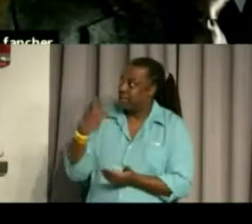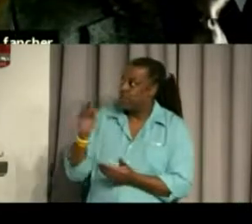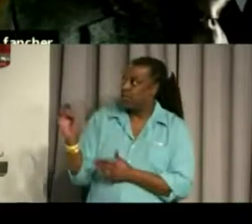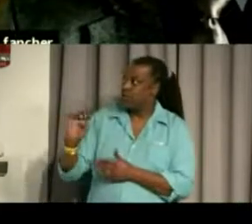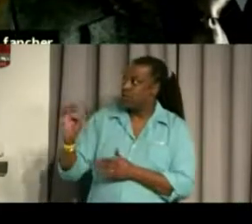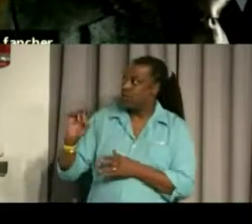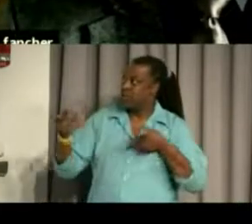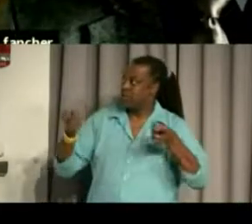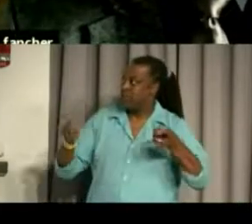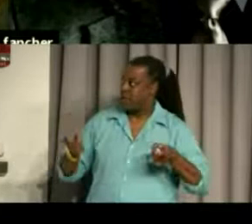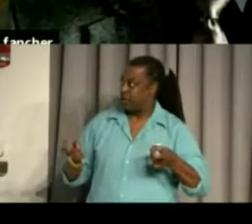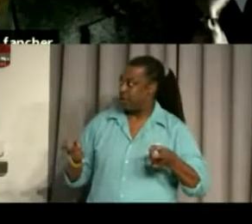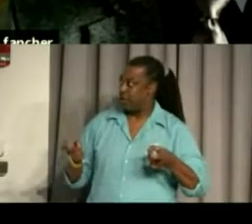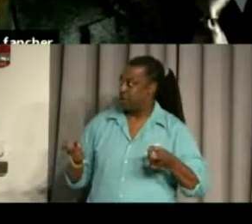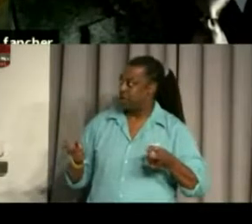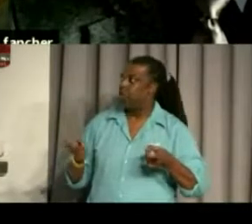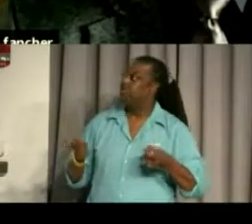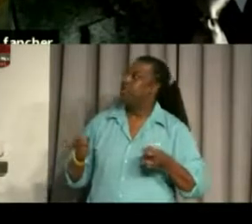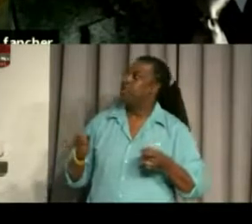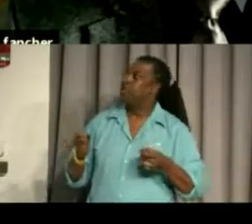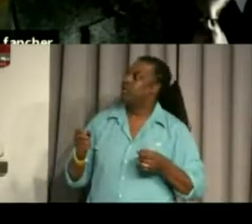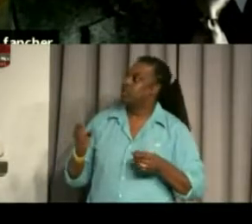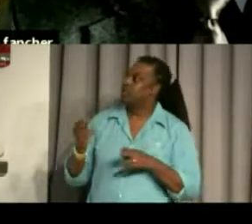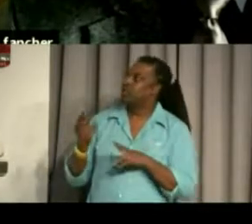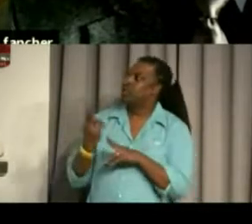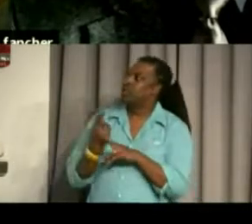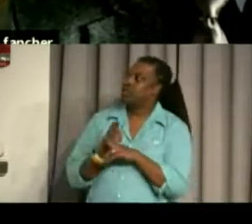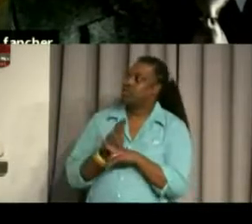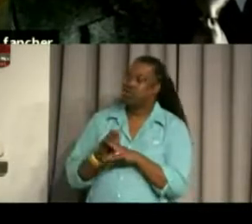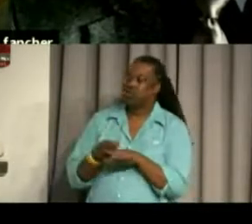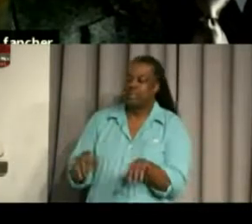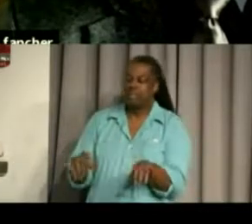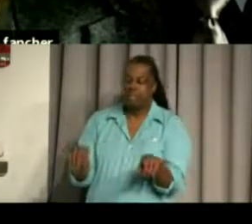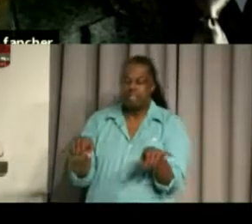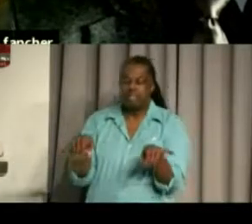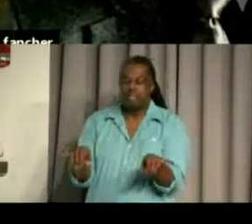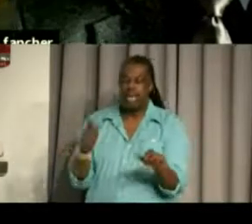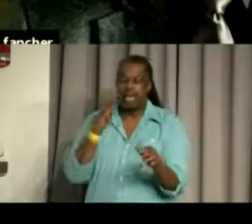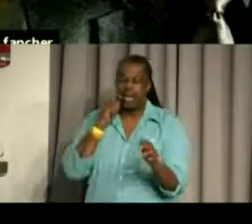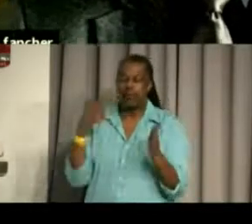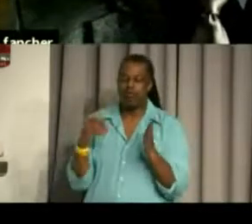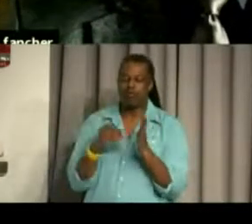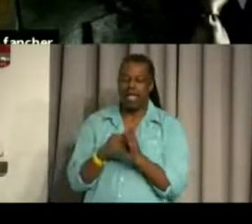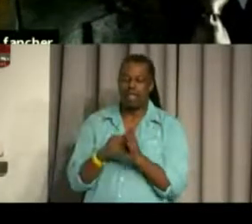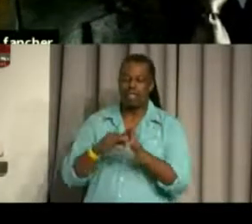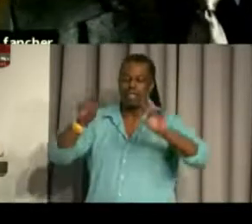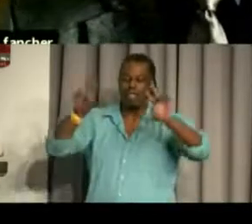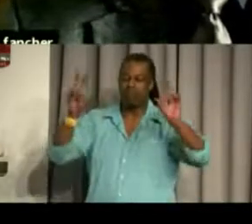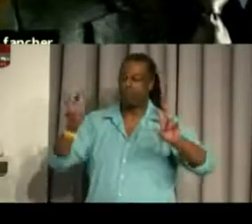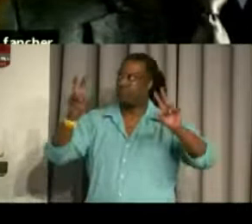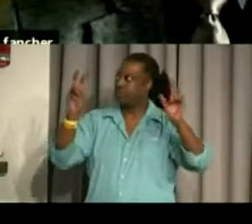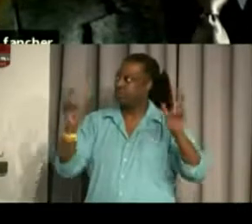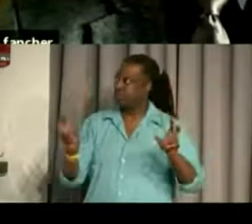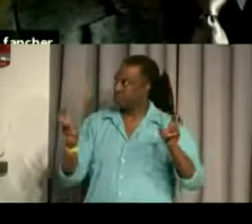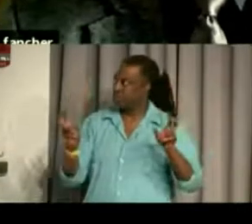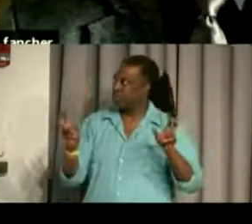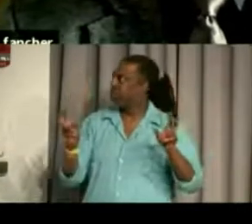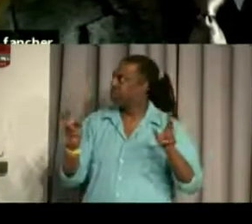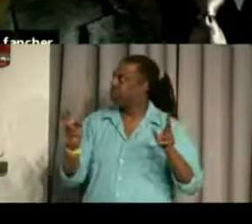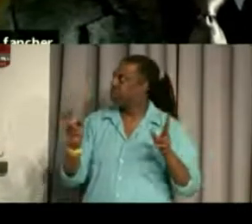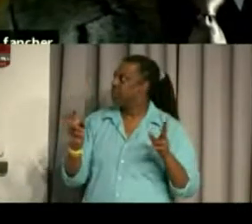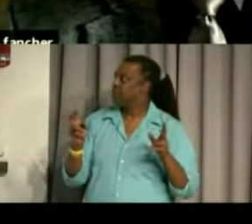emergency manager was using the same racist tropes that that existed